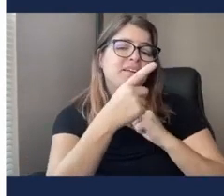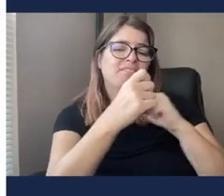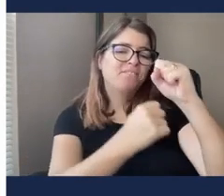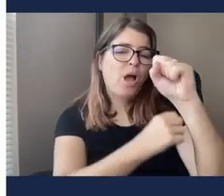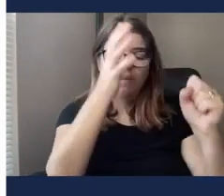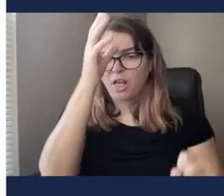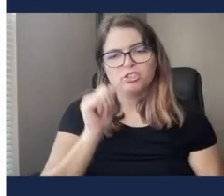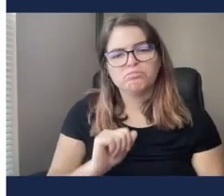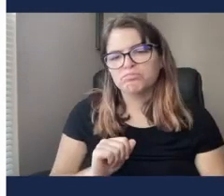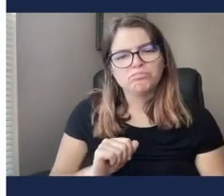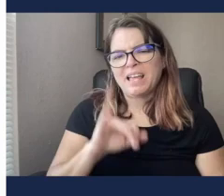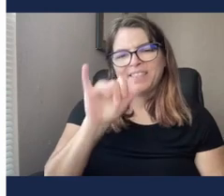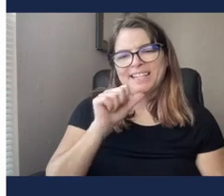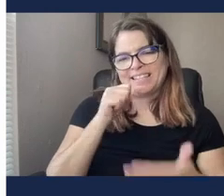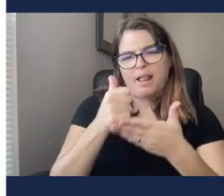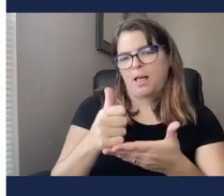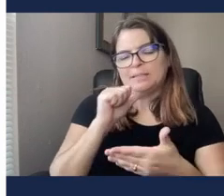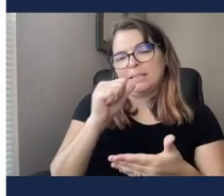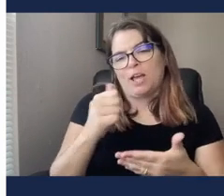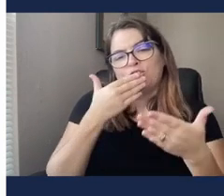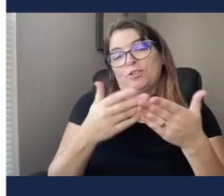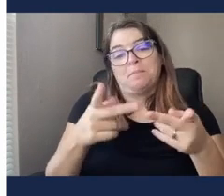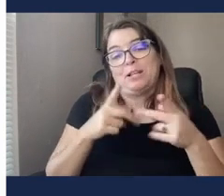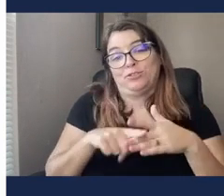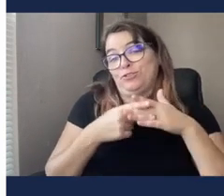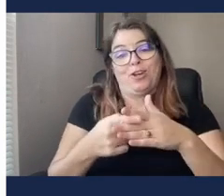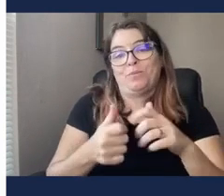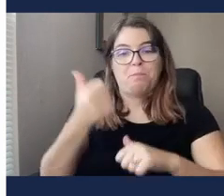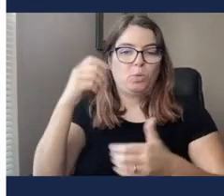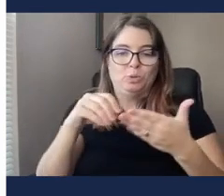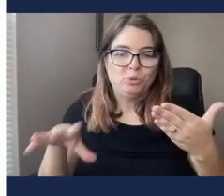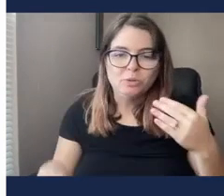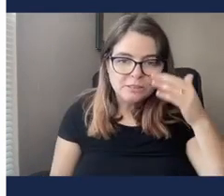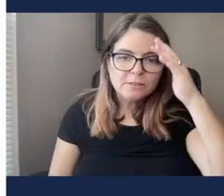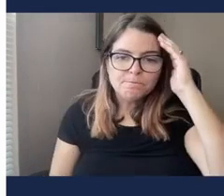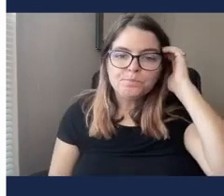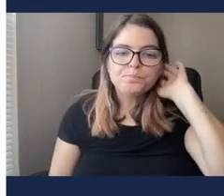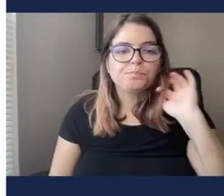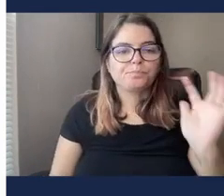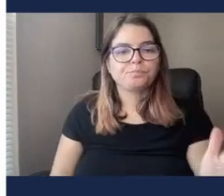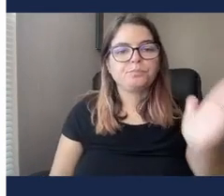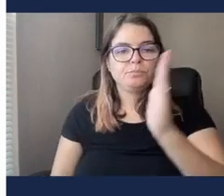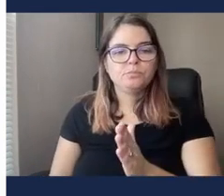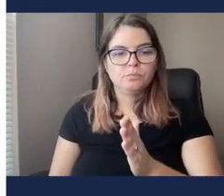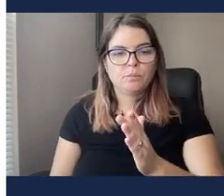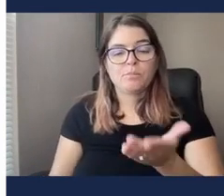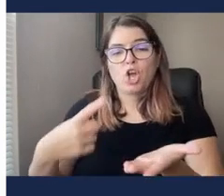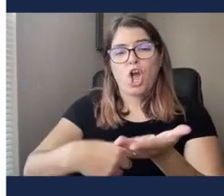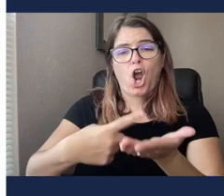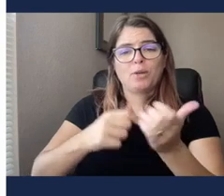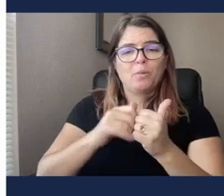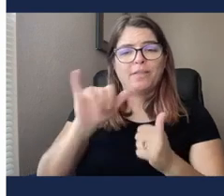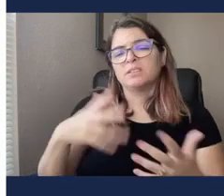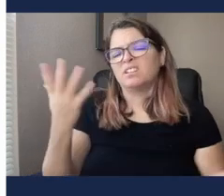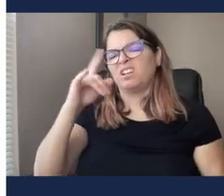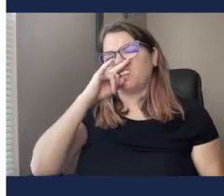not a particularly helpful place to start with most student activists. Similarly, arguments around kids these days